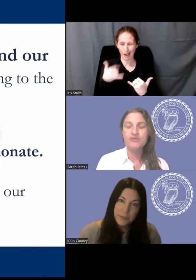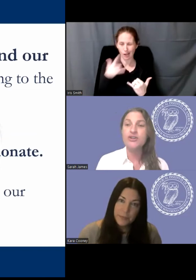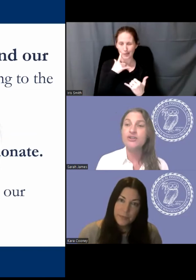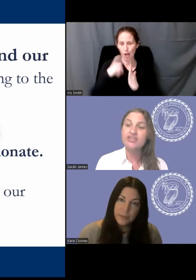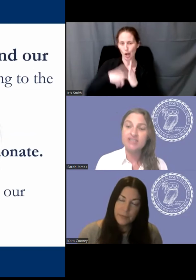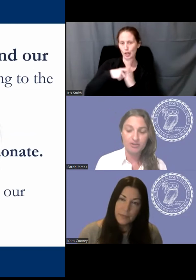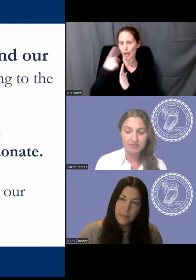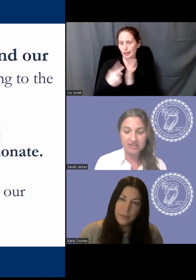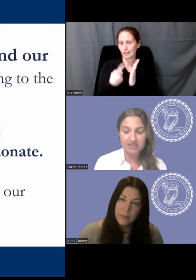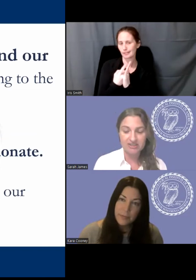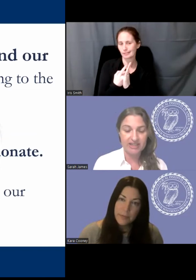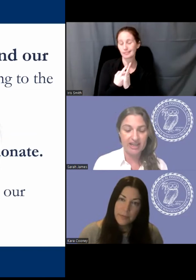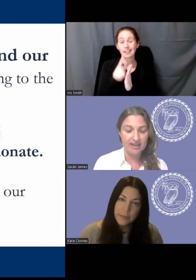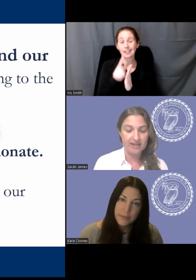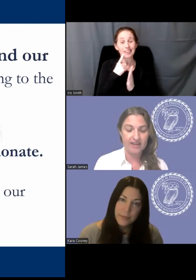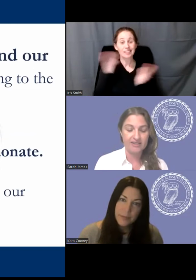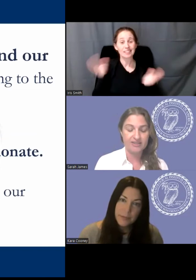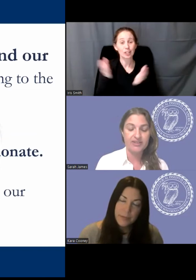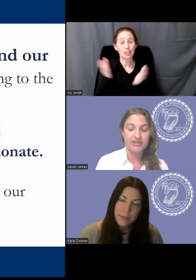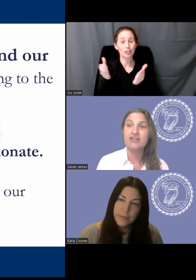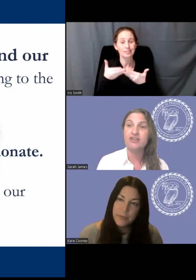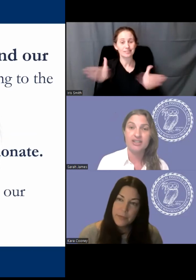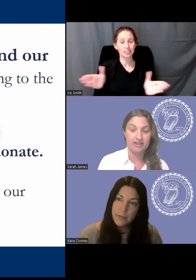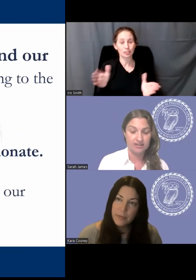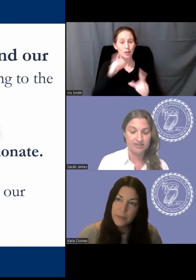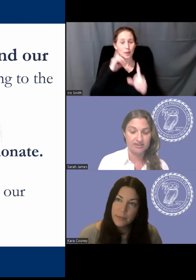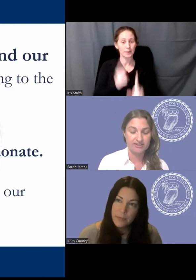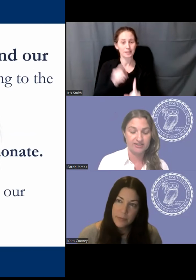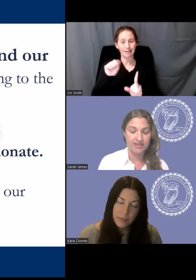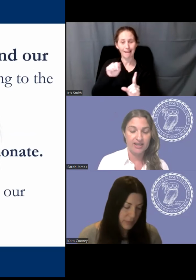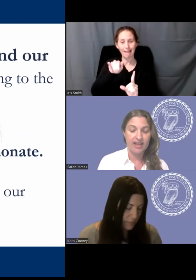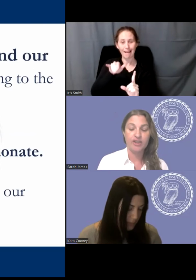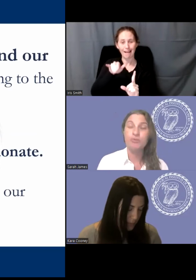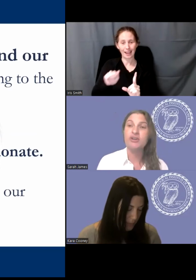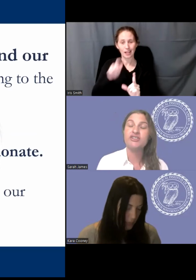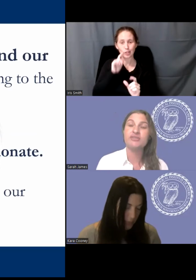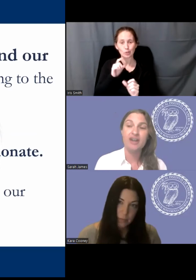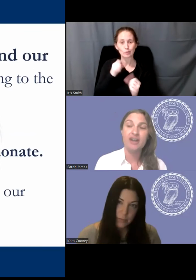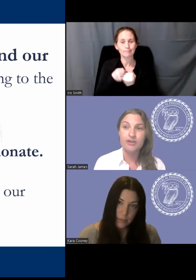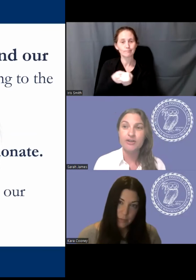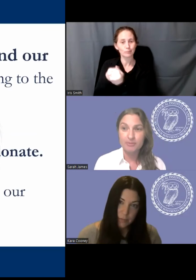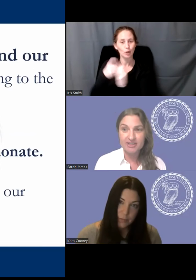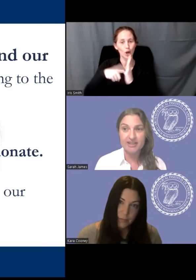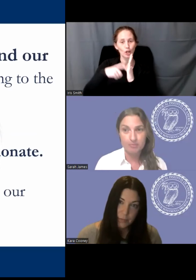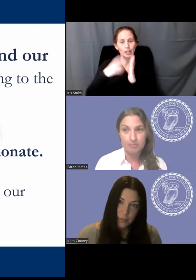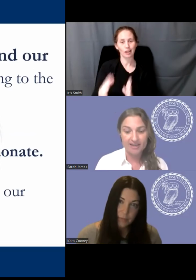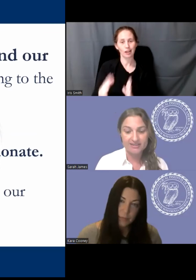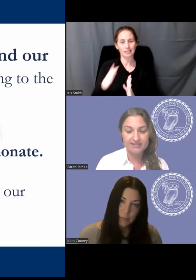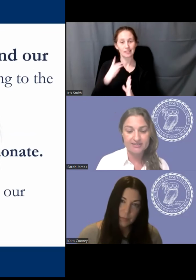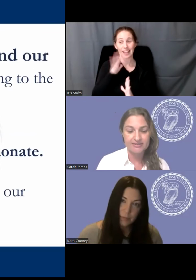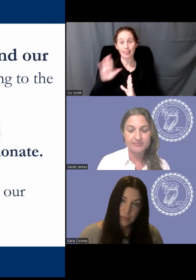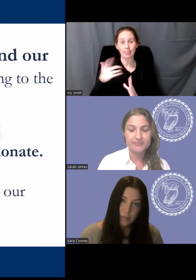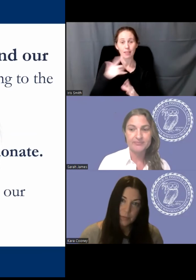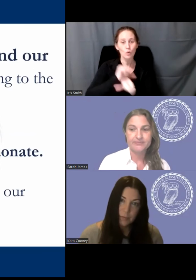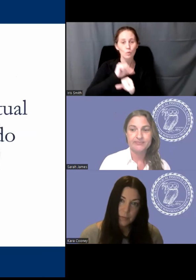and further the general mission of the AIA to fund archaeologists and their work to recover and protect the